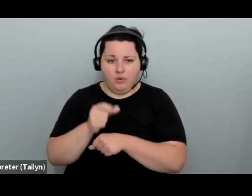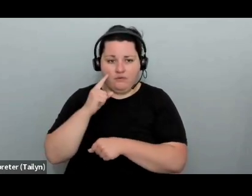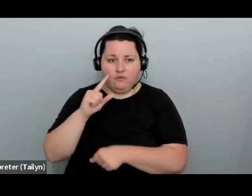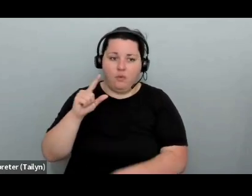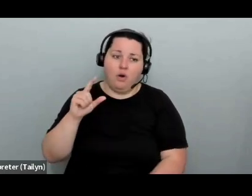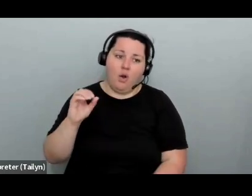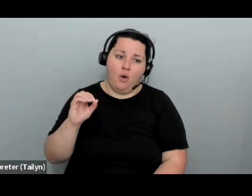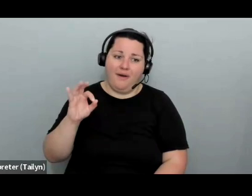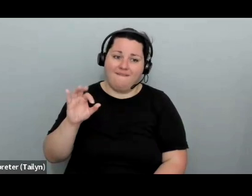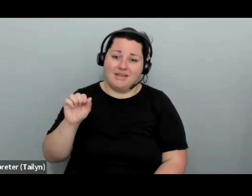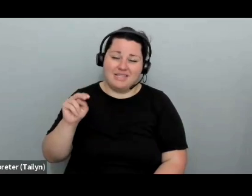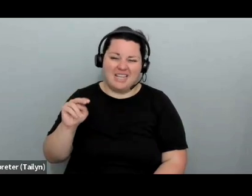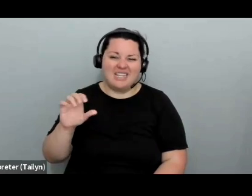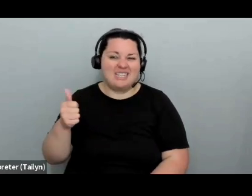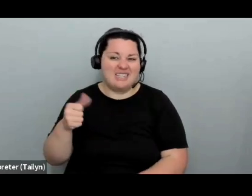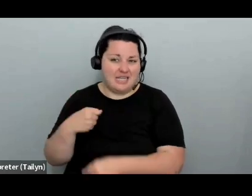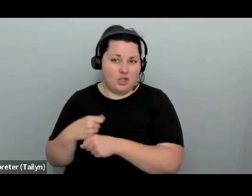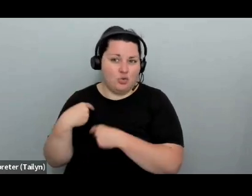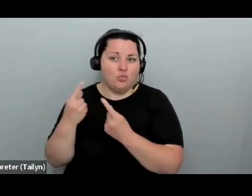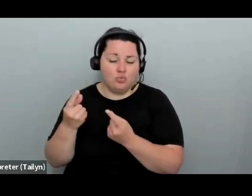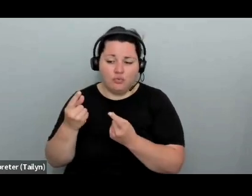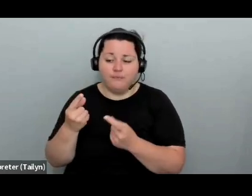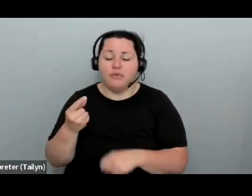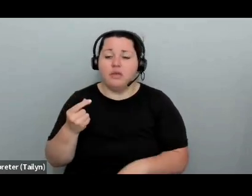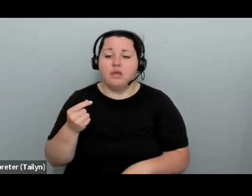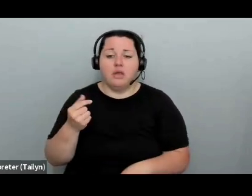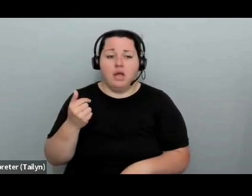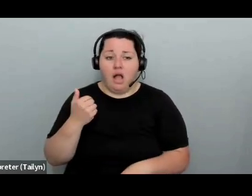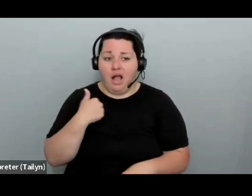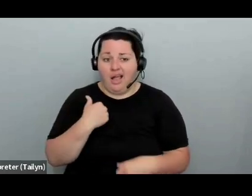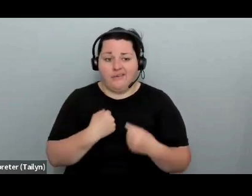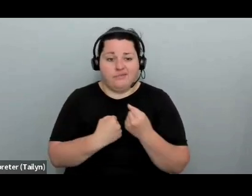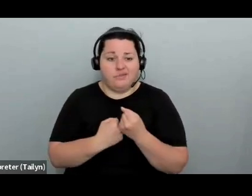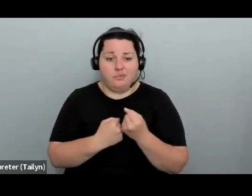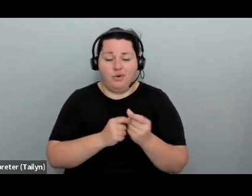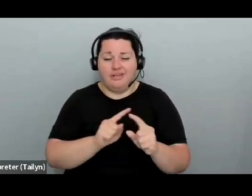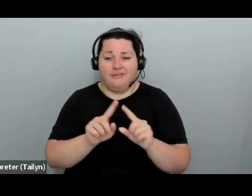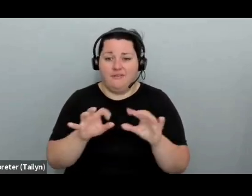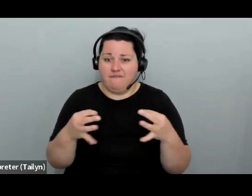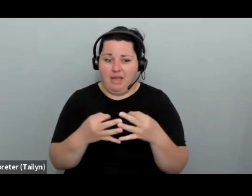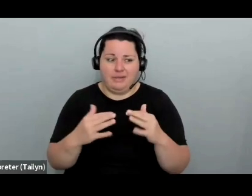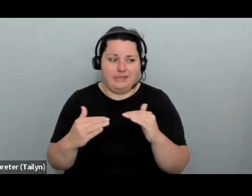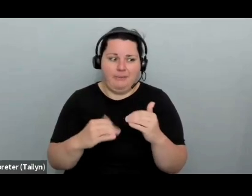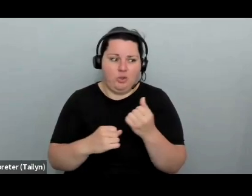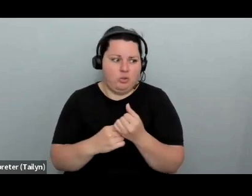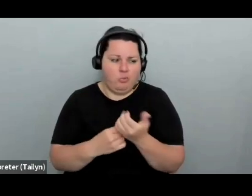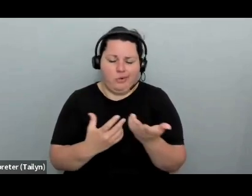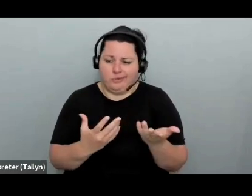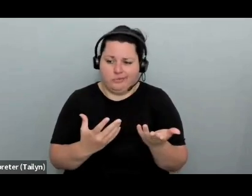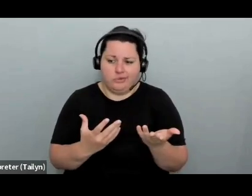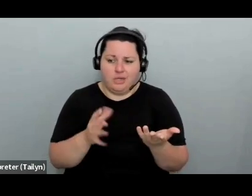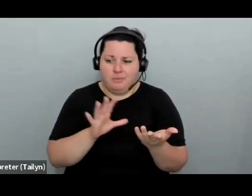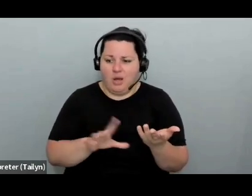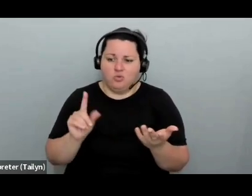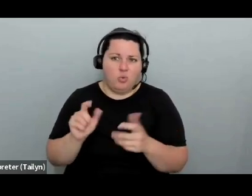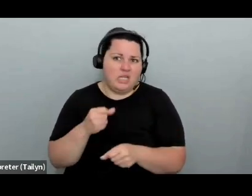OFSN for a decade now. For that, I have supported families in peer support for roughly